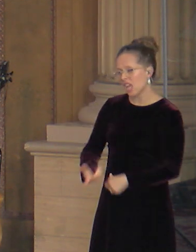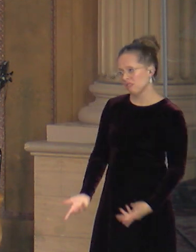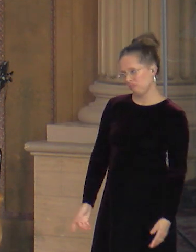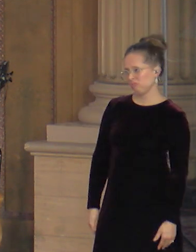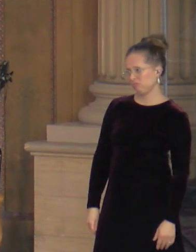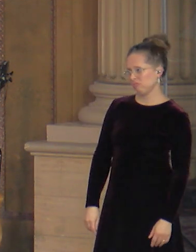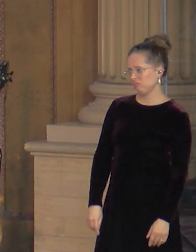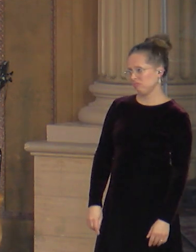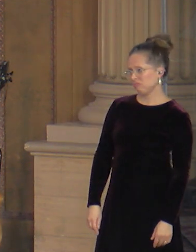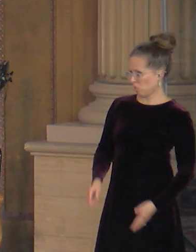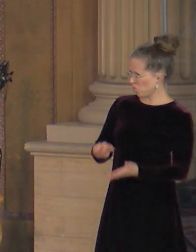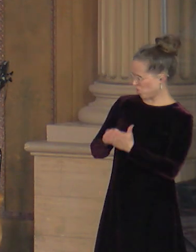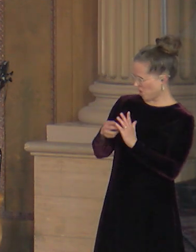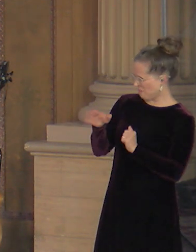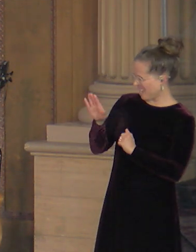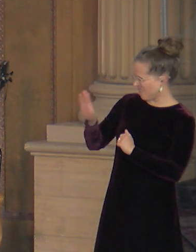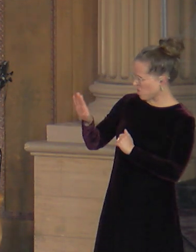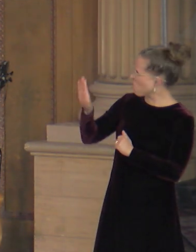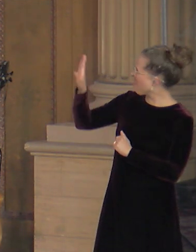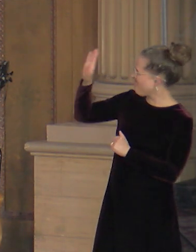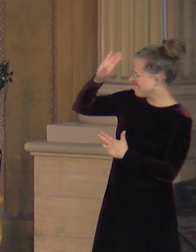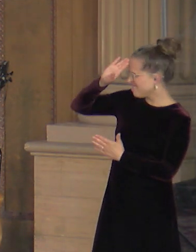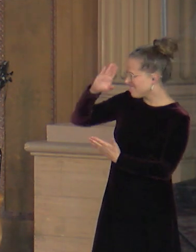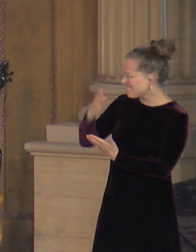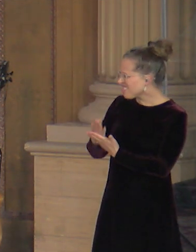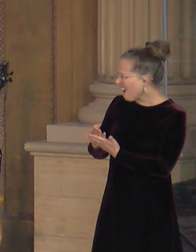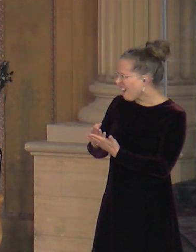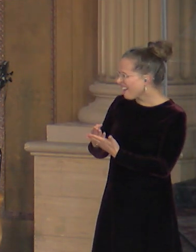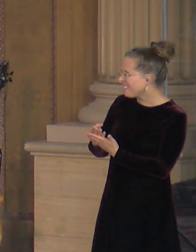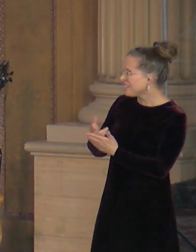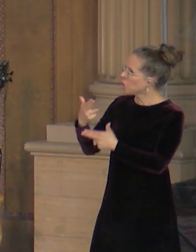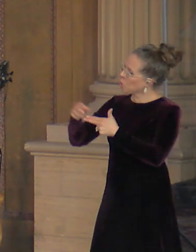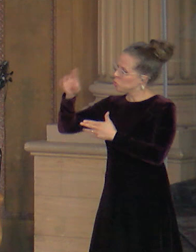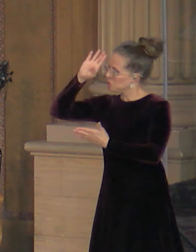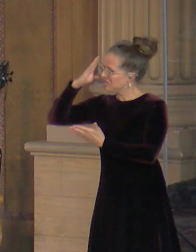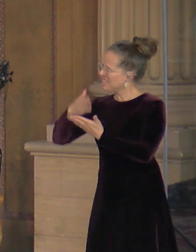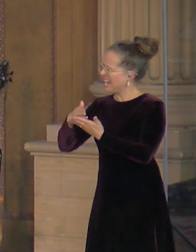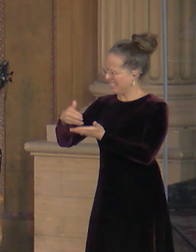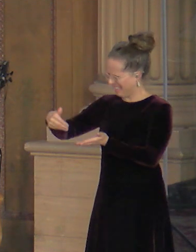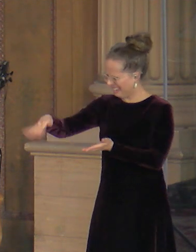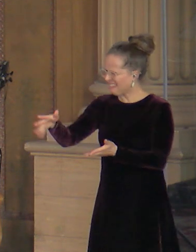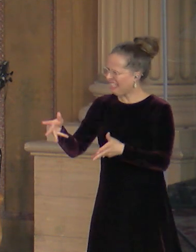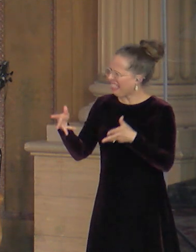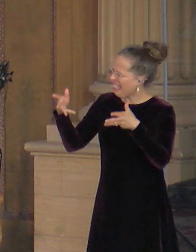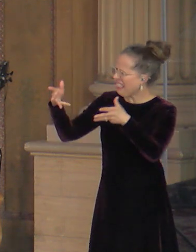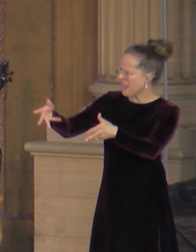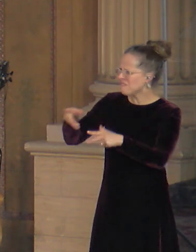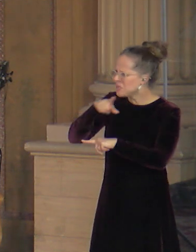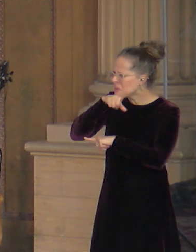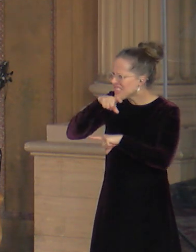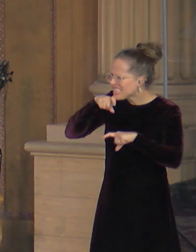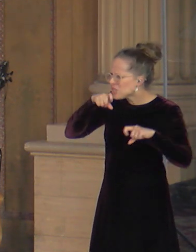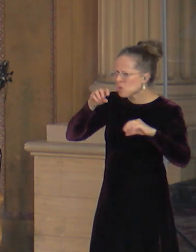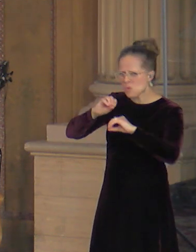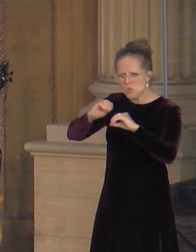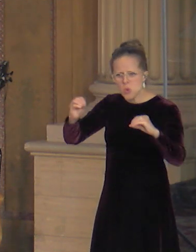God calls you his son and then he abandons you in the desert with no food that's your father